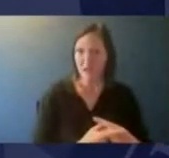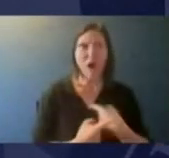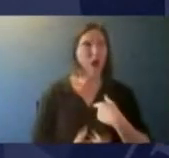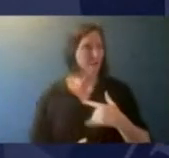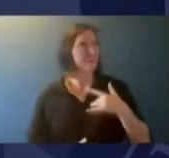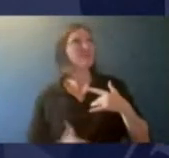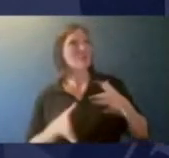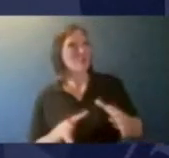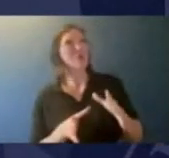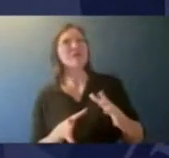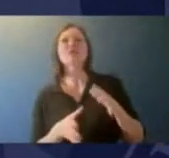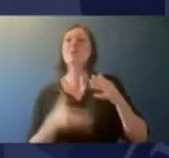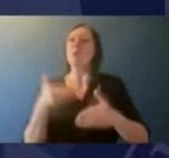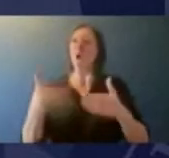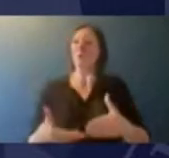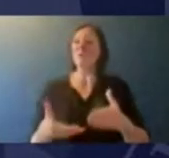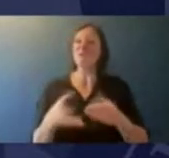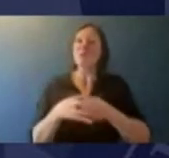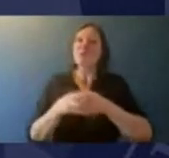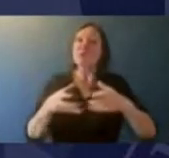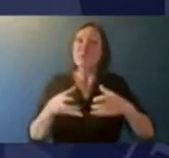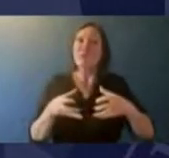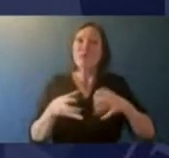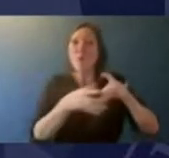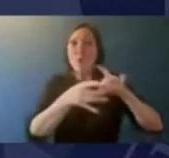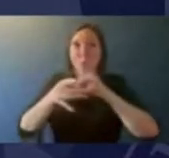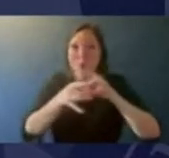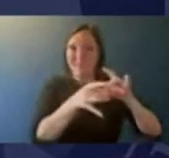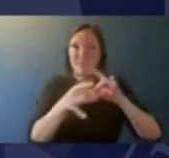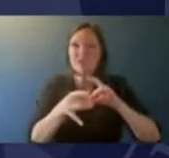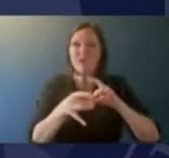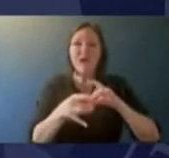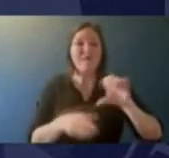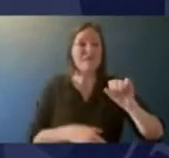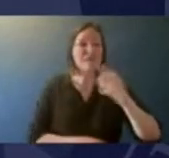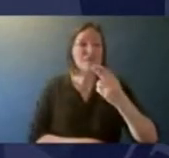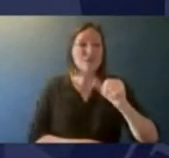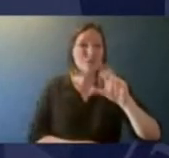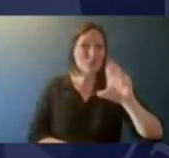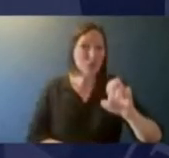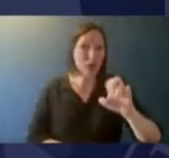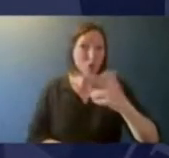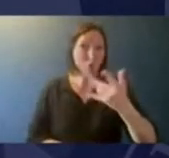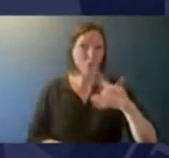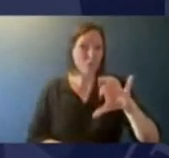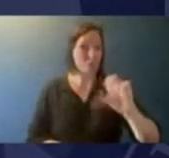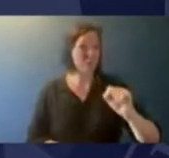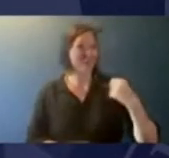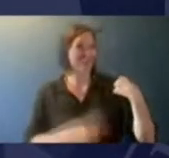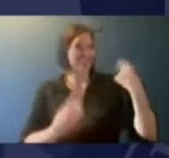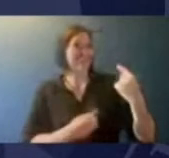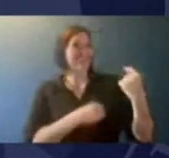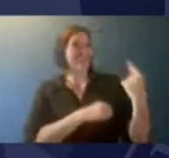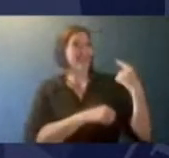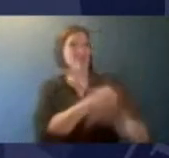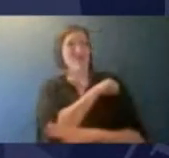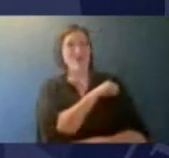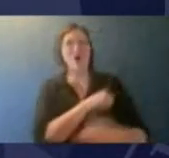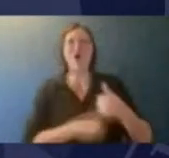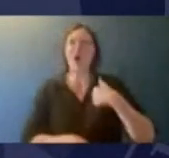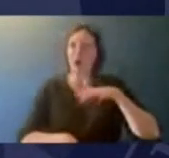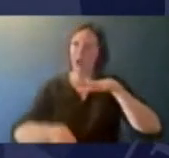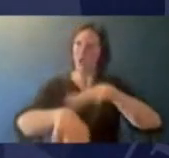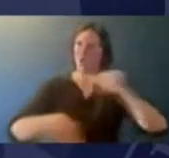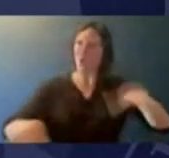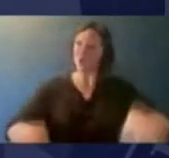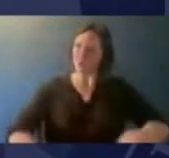a growing coalition of shareholders since my call to action last fall. We're refreshing the World